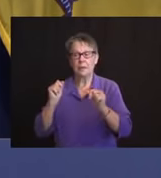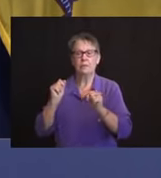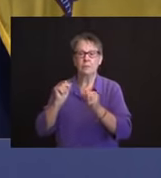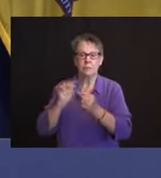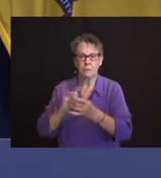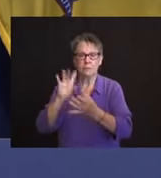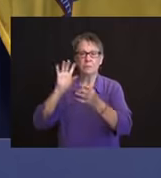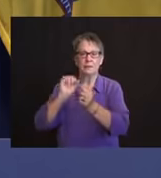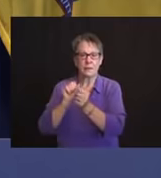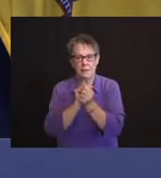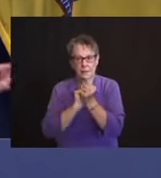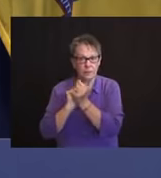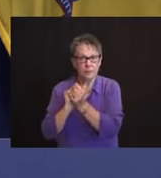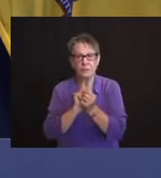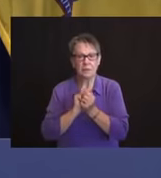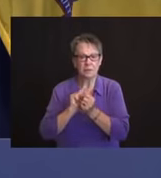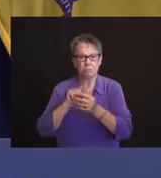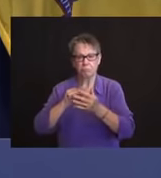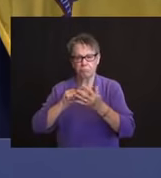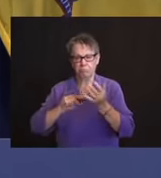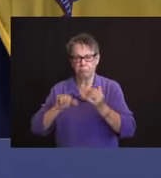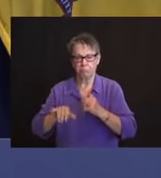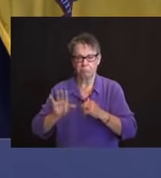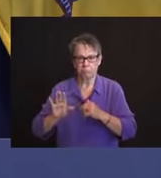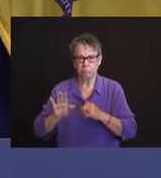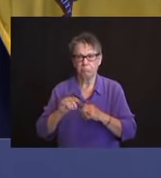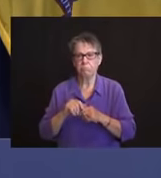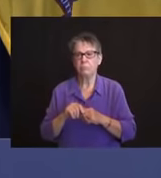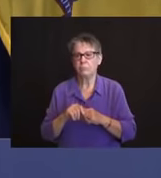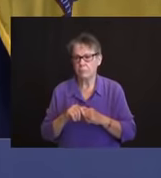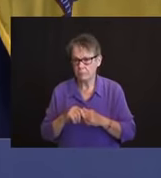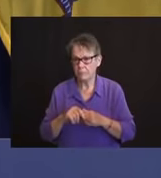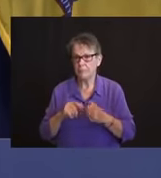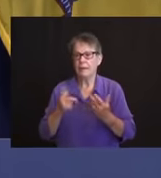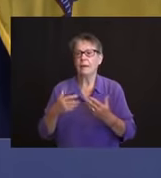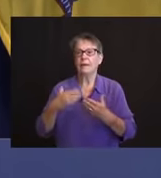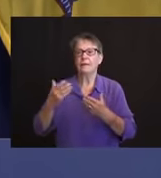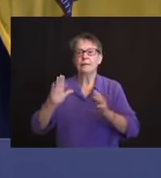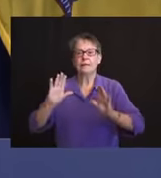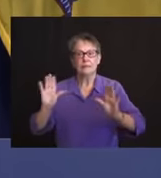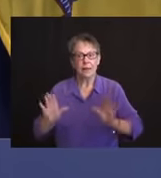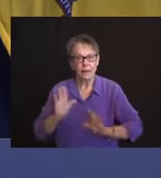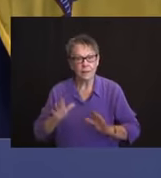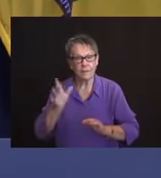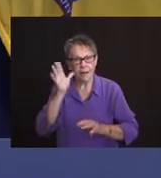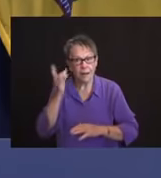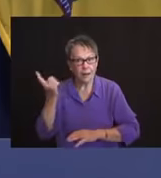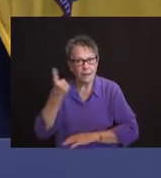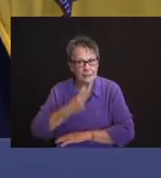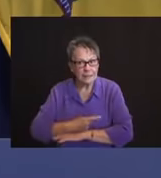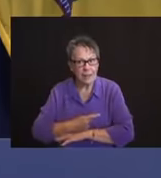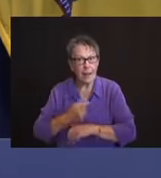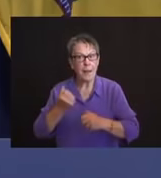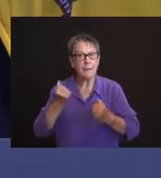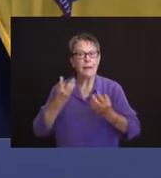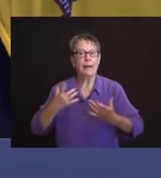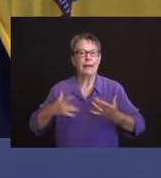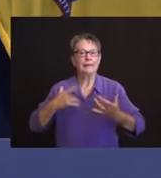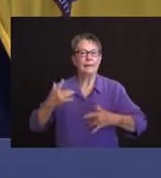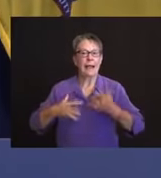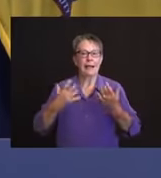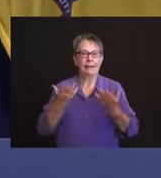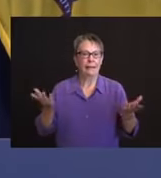many who were fleeing. And if that weren't enough, we had Father's Day yesterday. So a lot's happened since we were last together. Nikita, we're going to start with you.